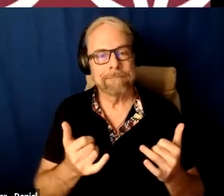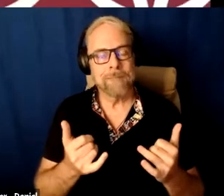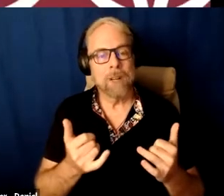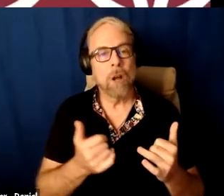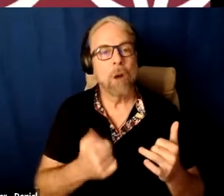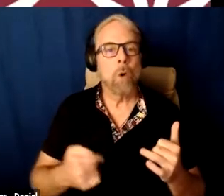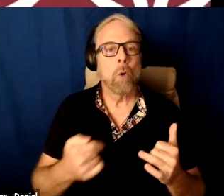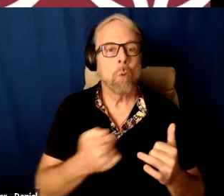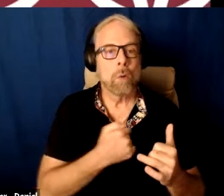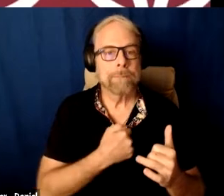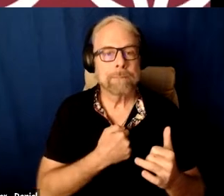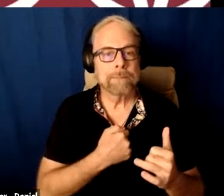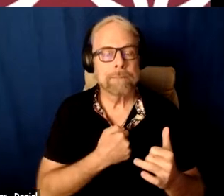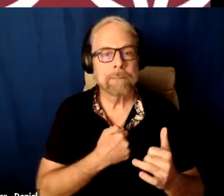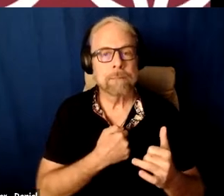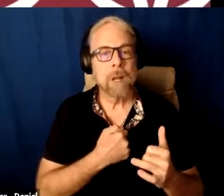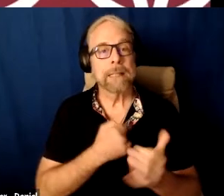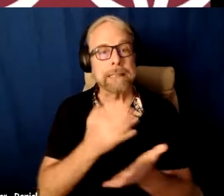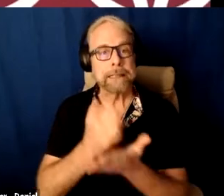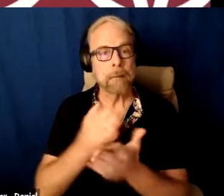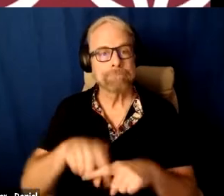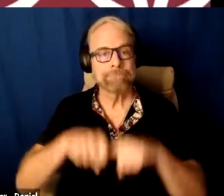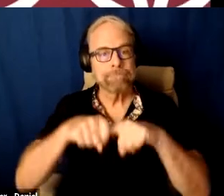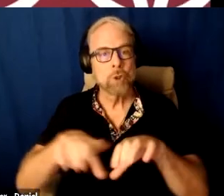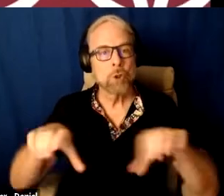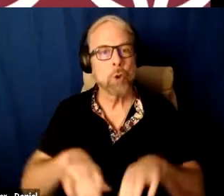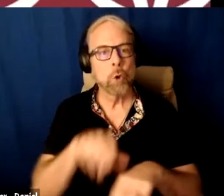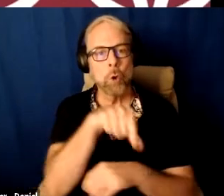going to stop here and do Q&A.